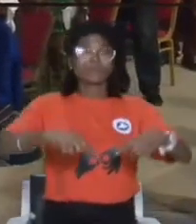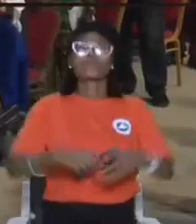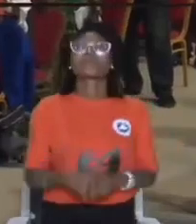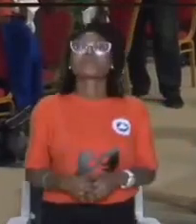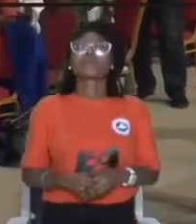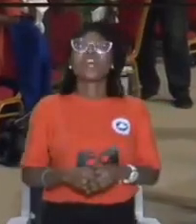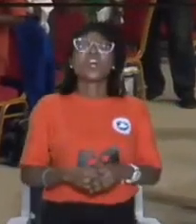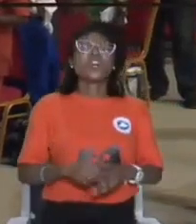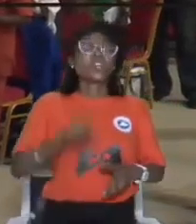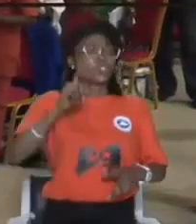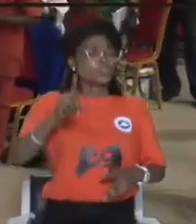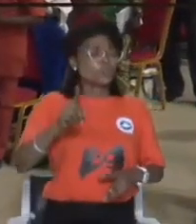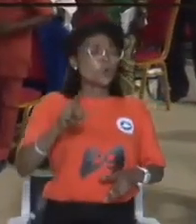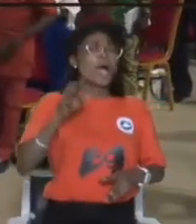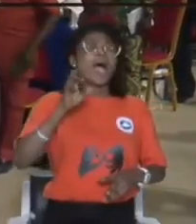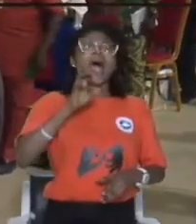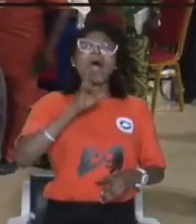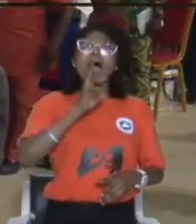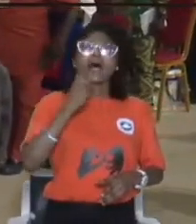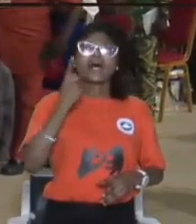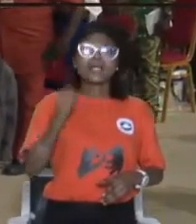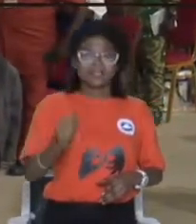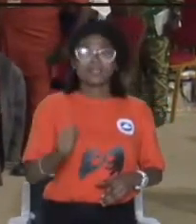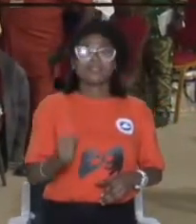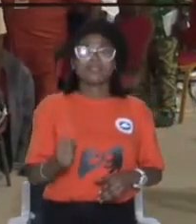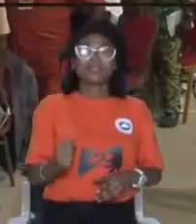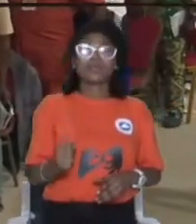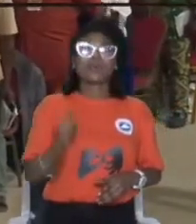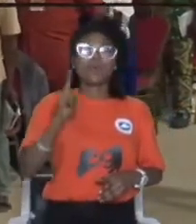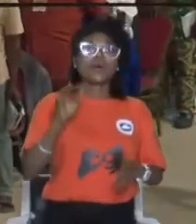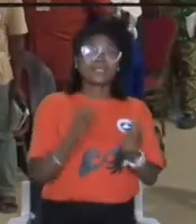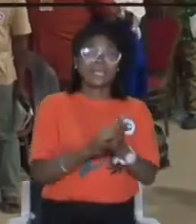You have not called unto the house of Jacob to come serve you in vain.